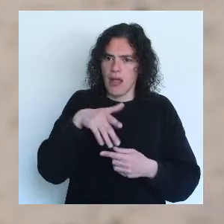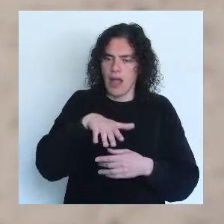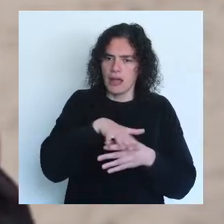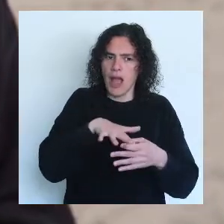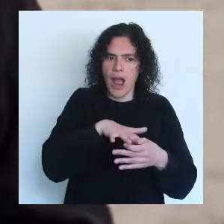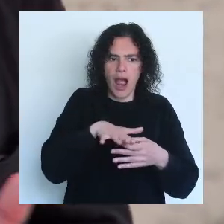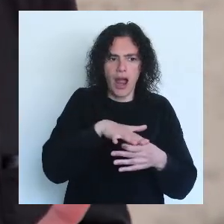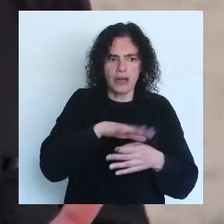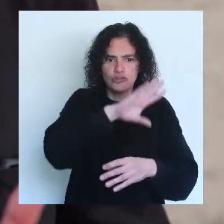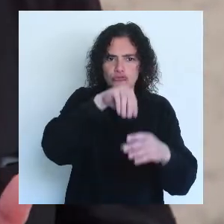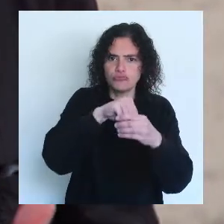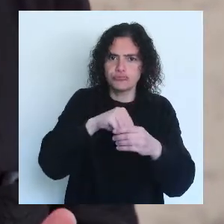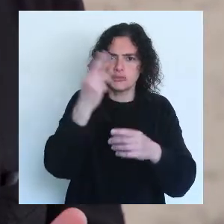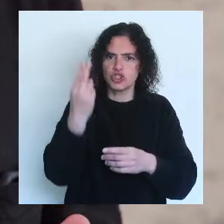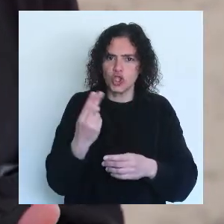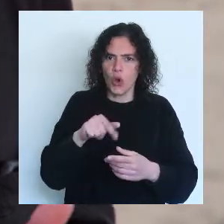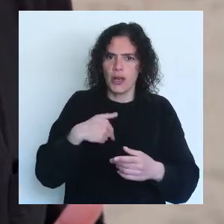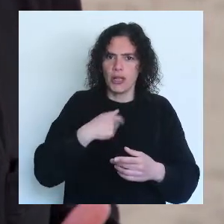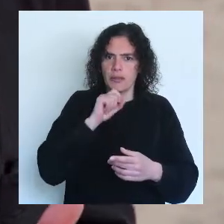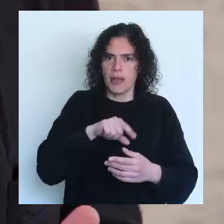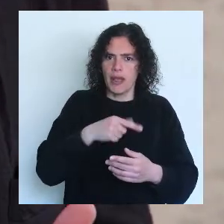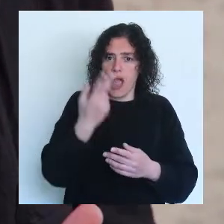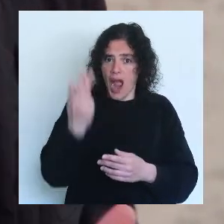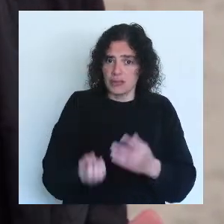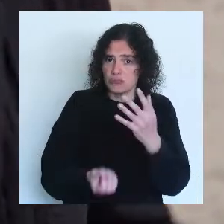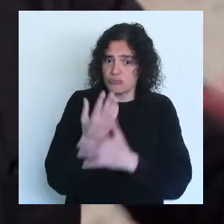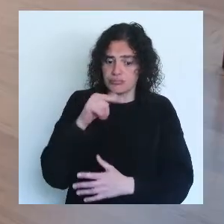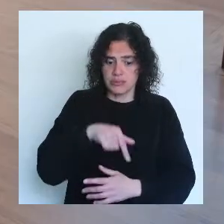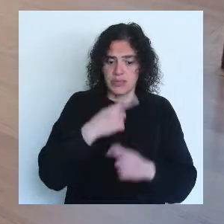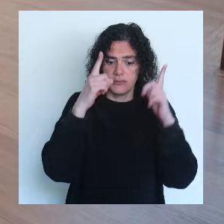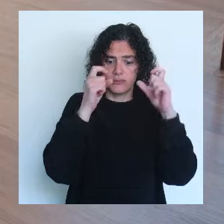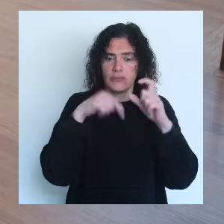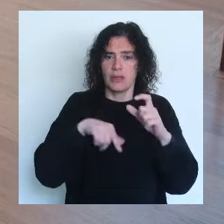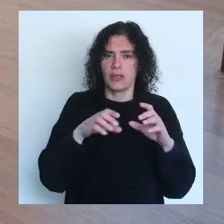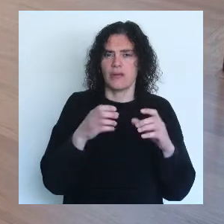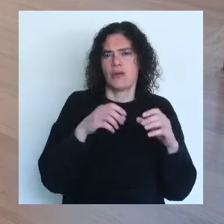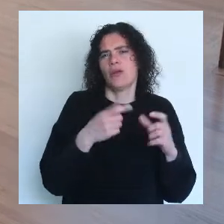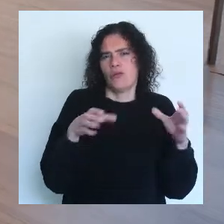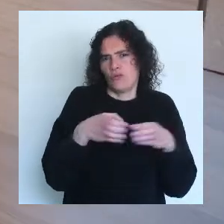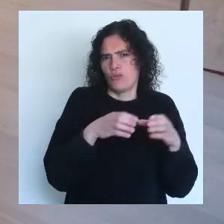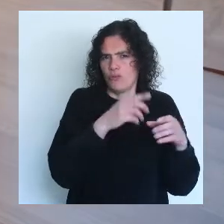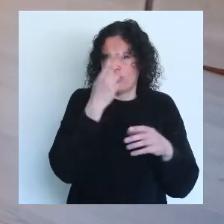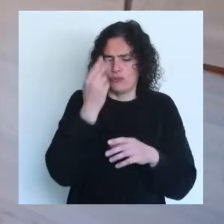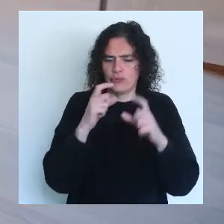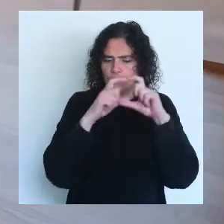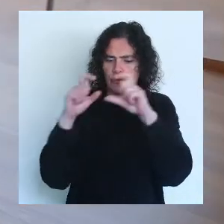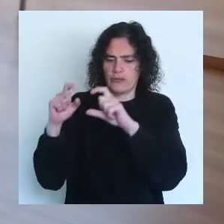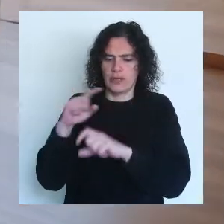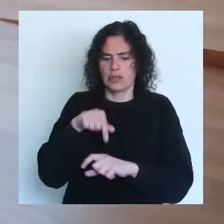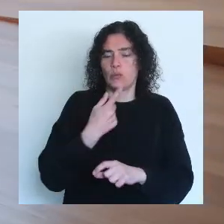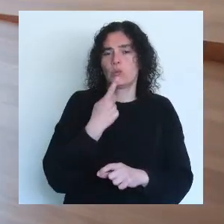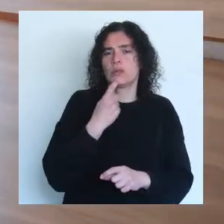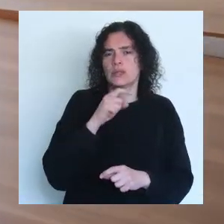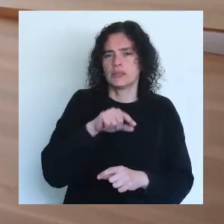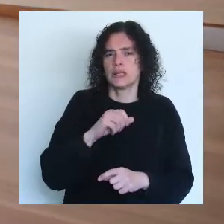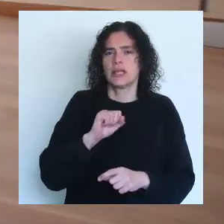actually medium disciplines that are part of art history, part of art making. You also have this photo, this group of photo by